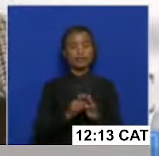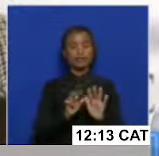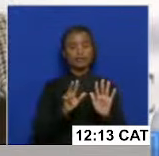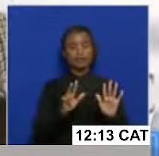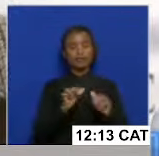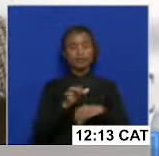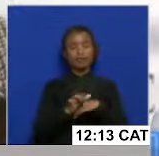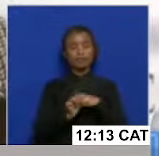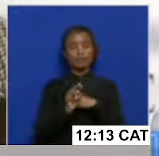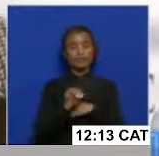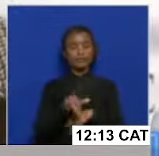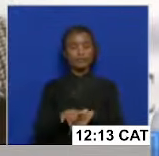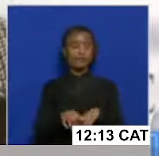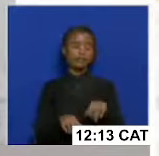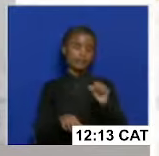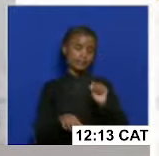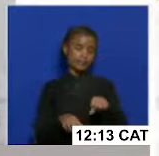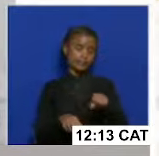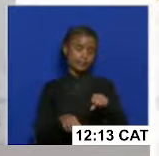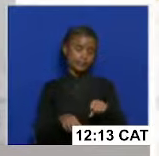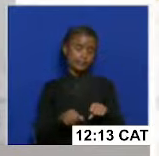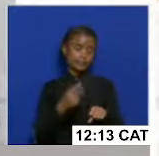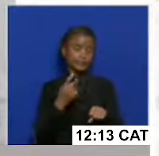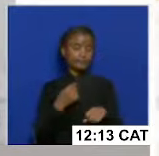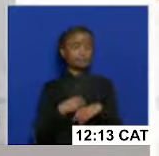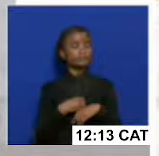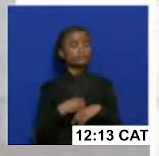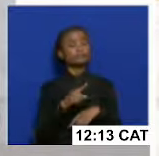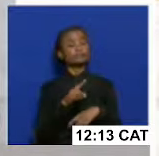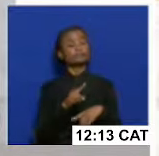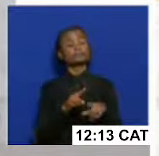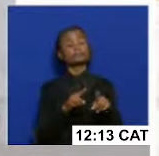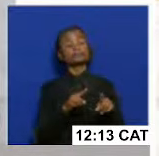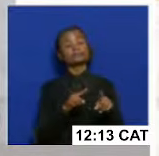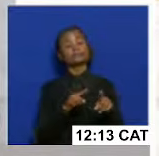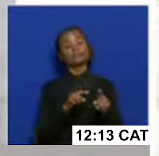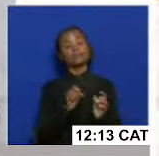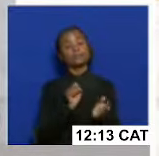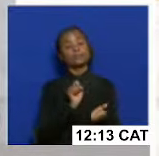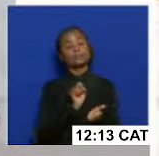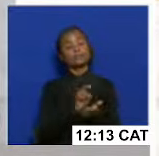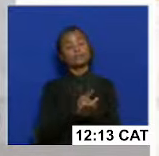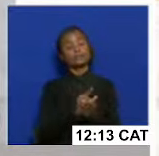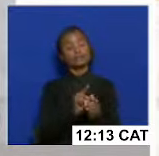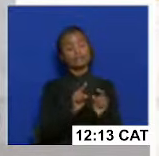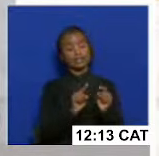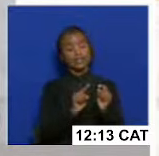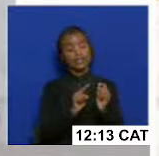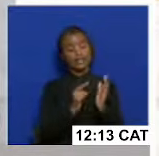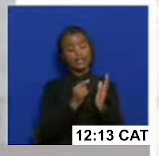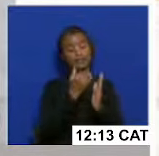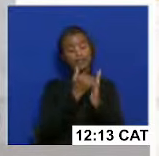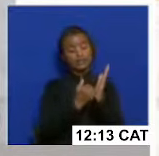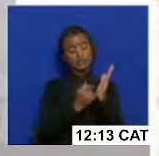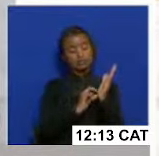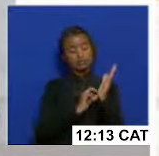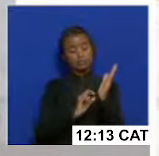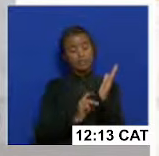Yes, I do. That message is cut off at the bottom of the page, but I will ask you to turn to page 2, where it's copied in